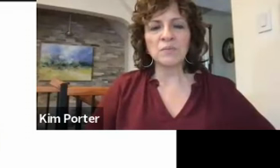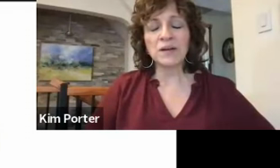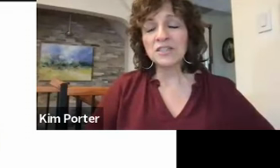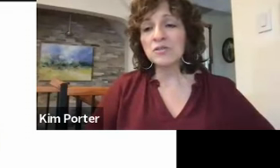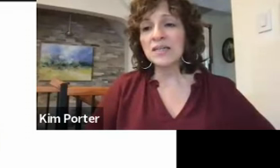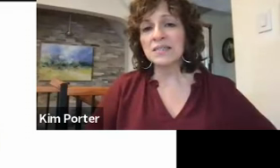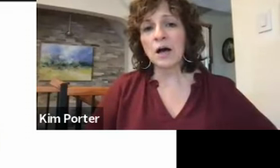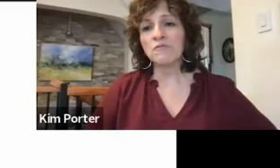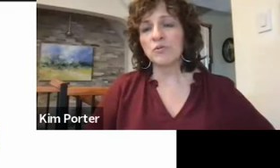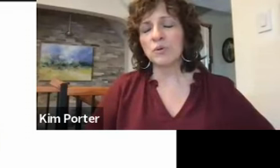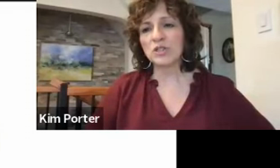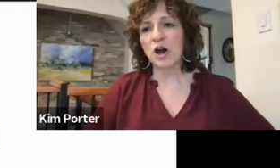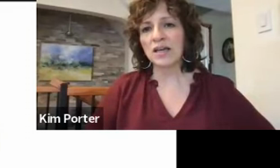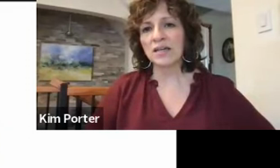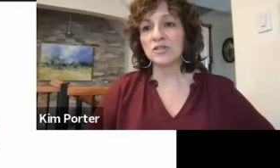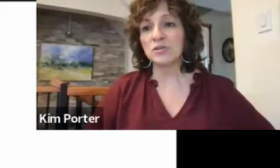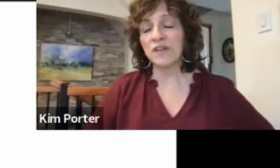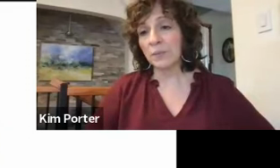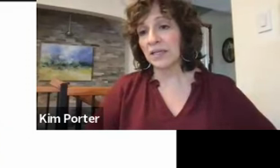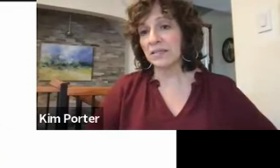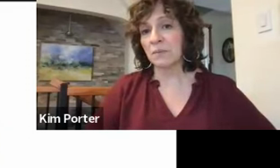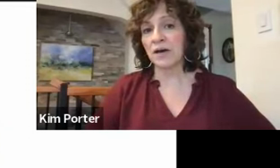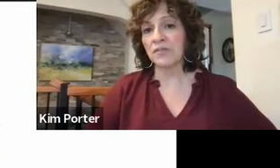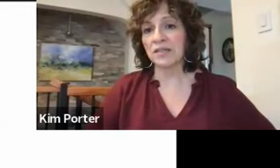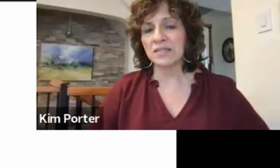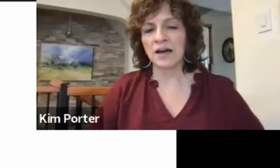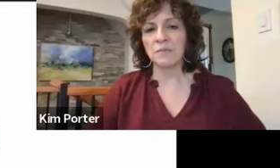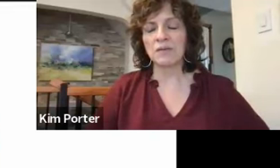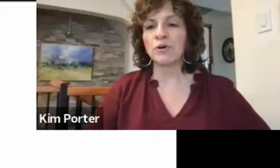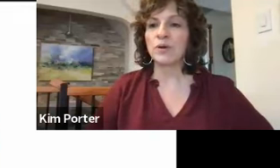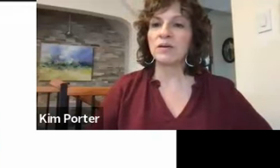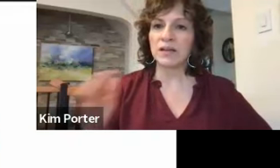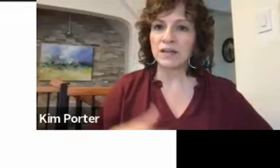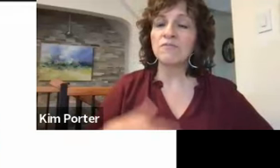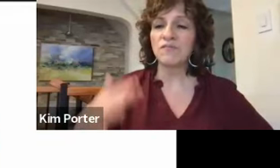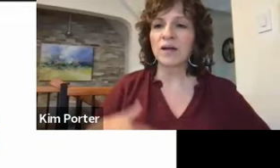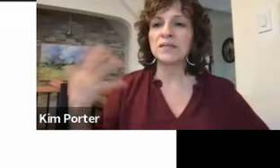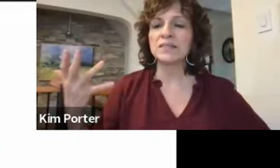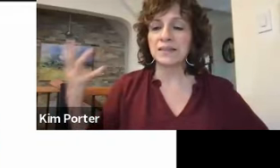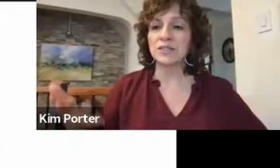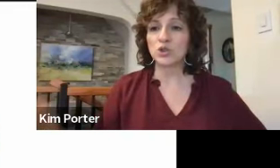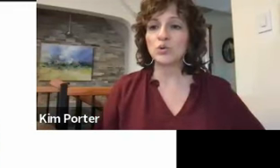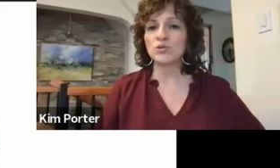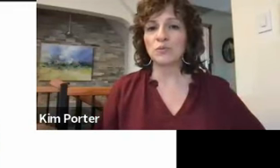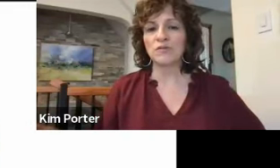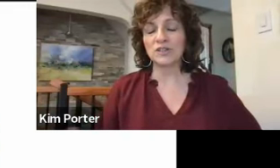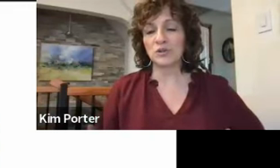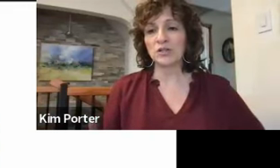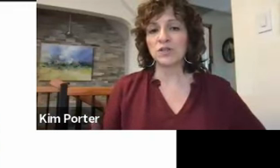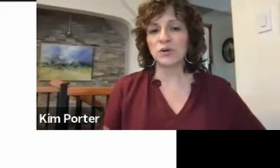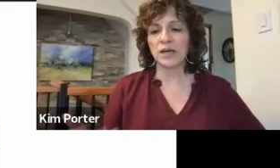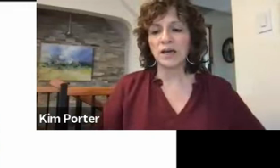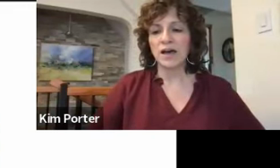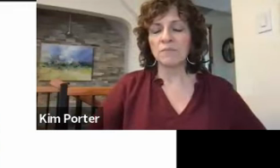more about it. But I do think it's helpful when we're talking to families about this. And when we give the families these tools for